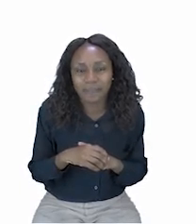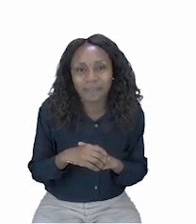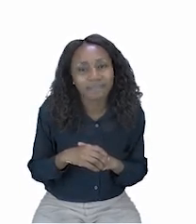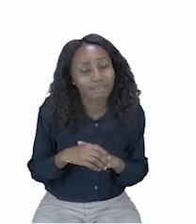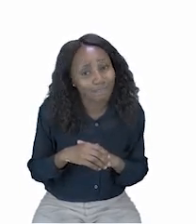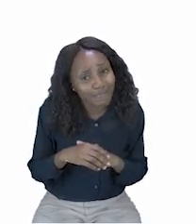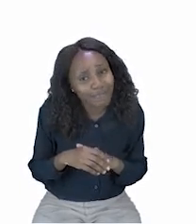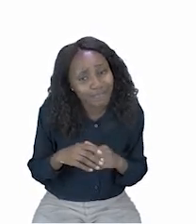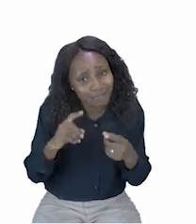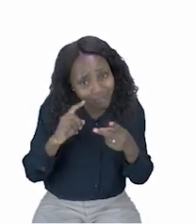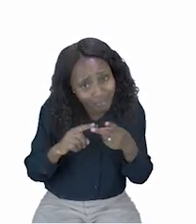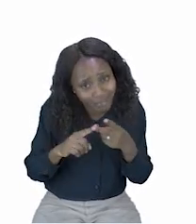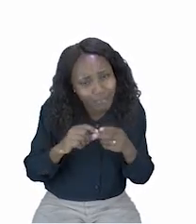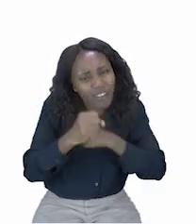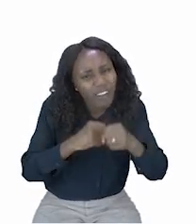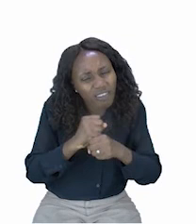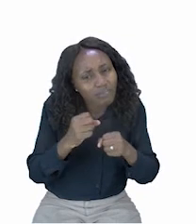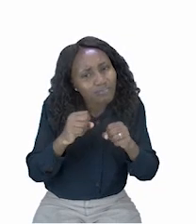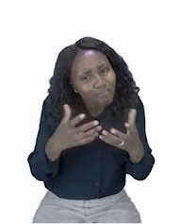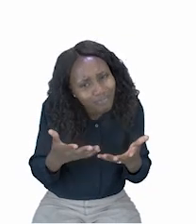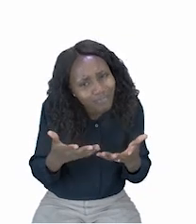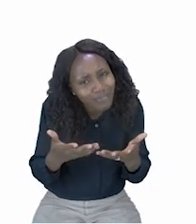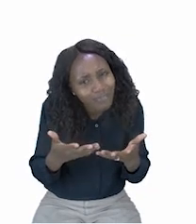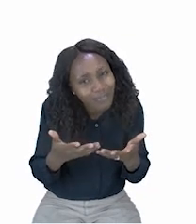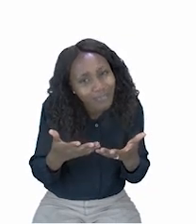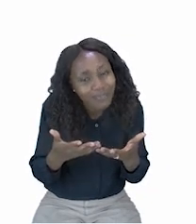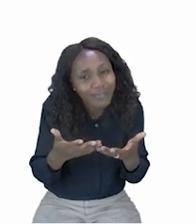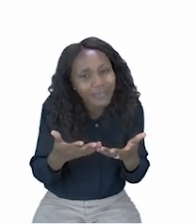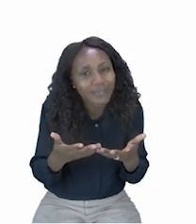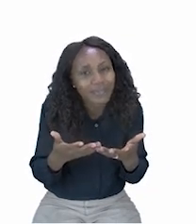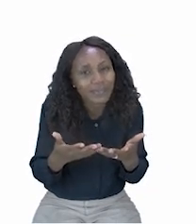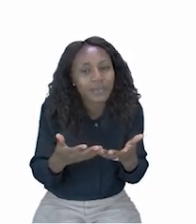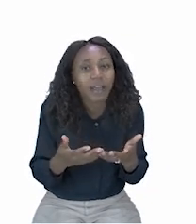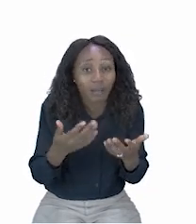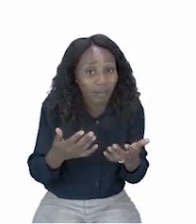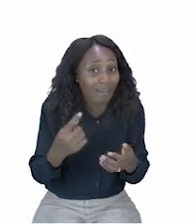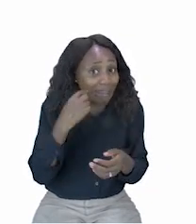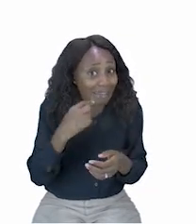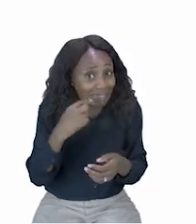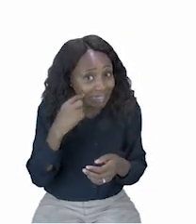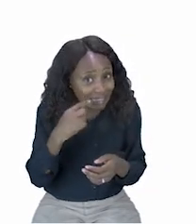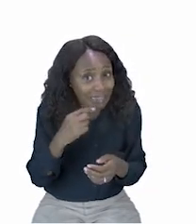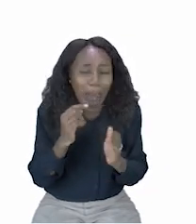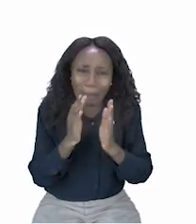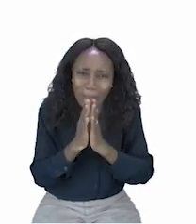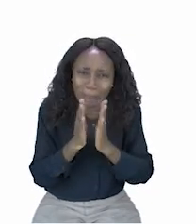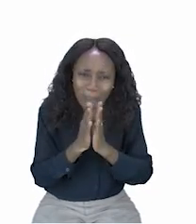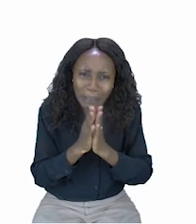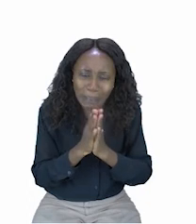us how old you are. And because this is English, we want you to write